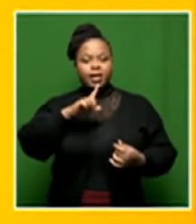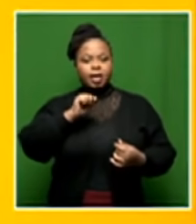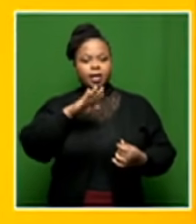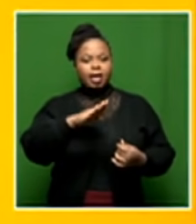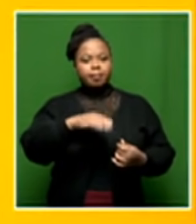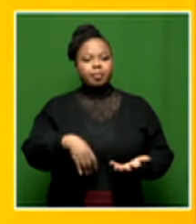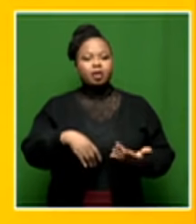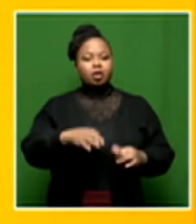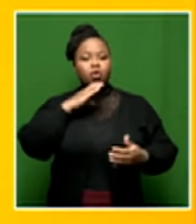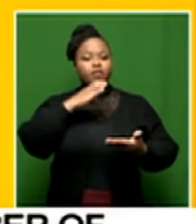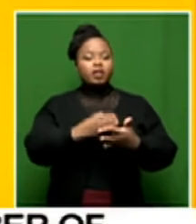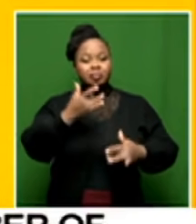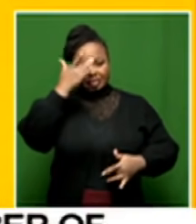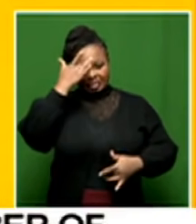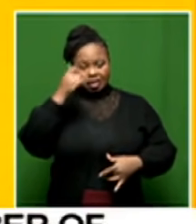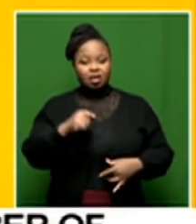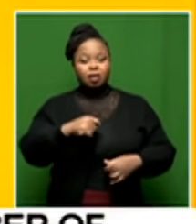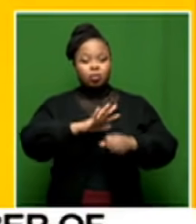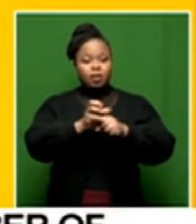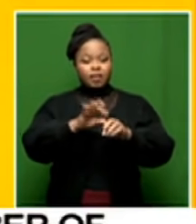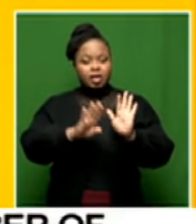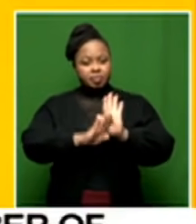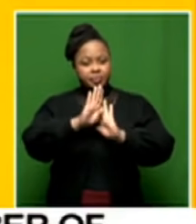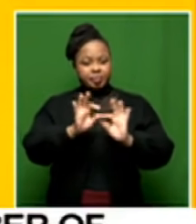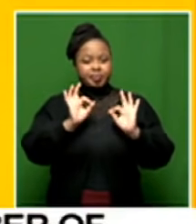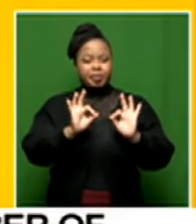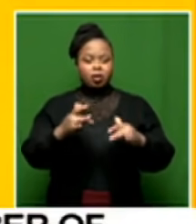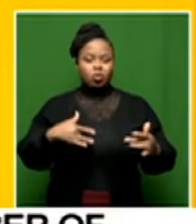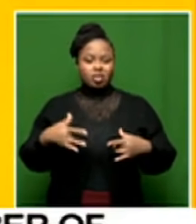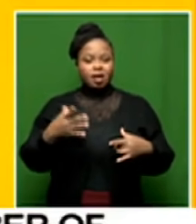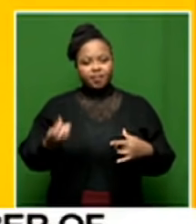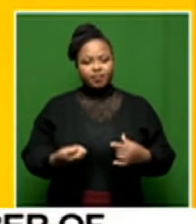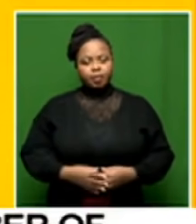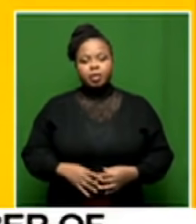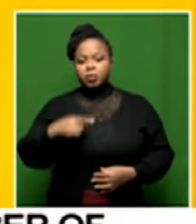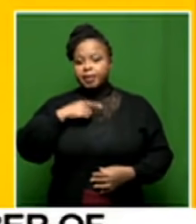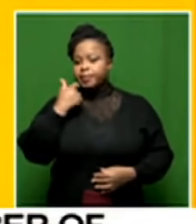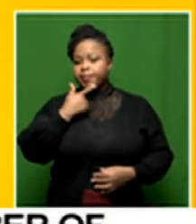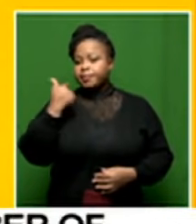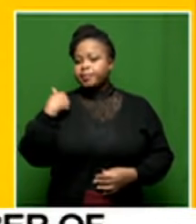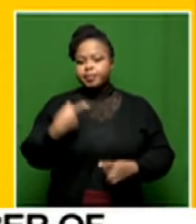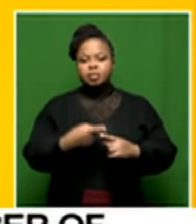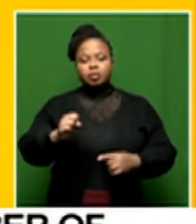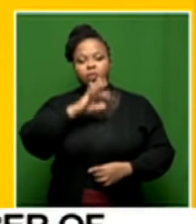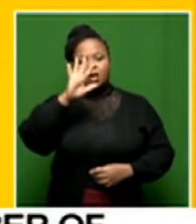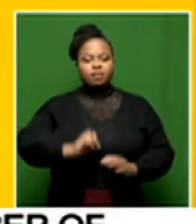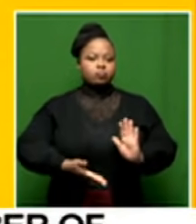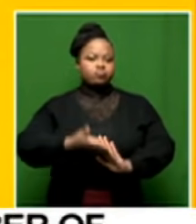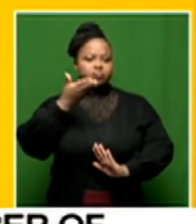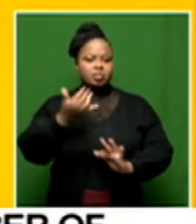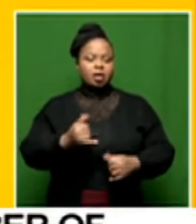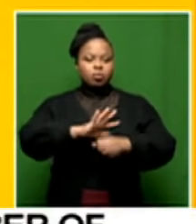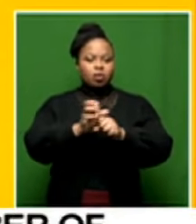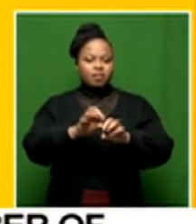number of laboratory-confirmed COVID-19 cases in the country. In the latest reporting period, South Africa recorded the highest number of